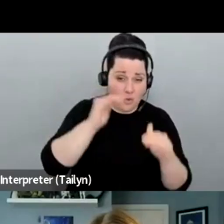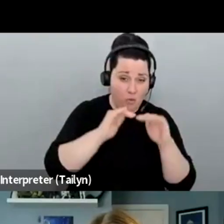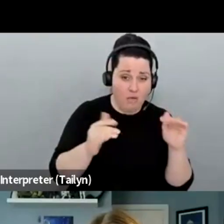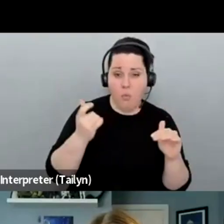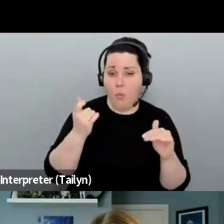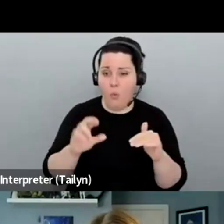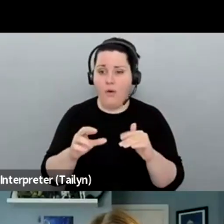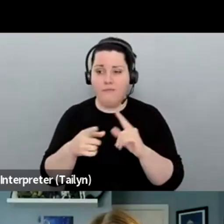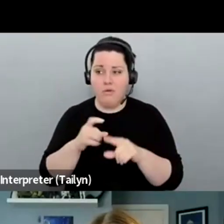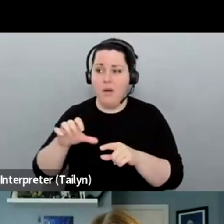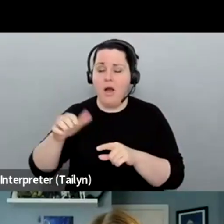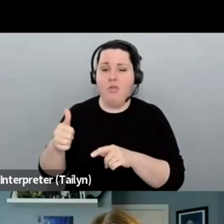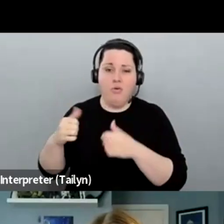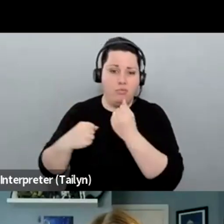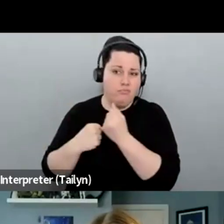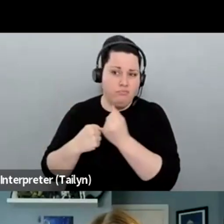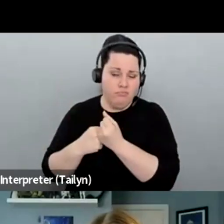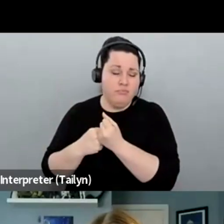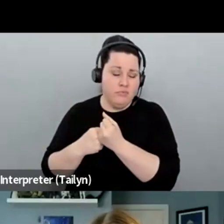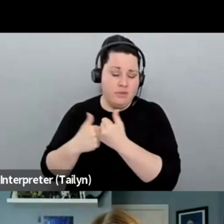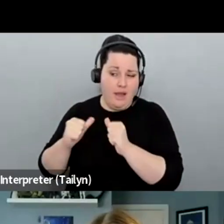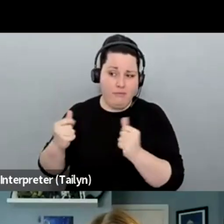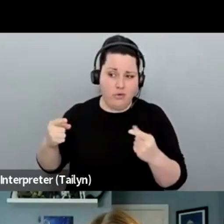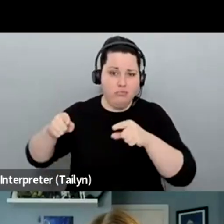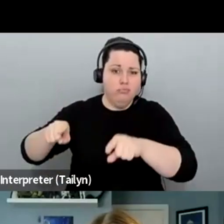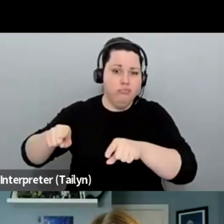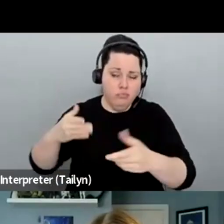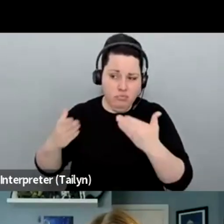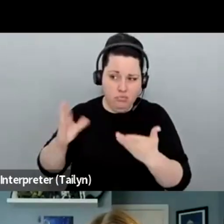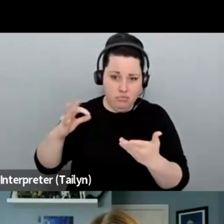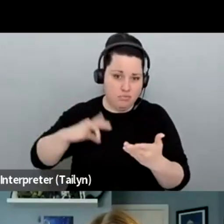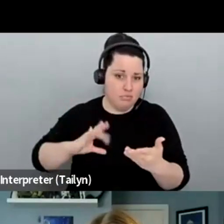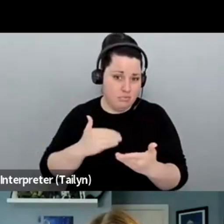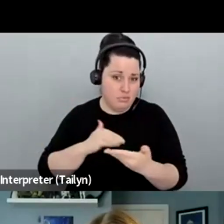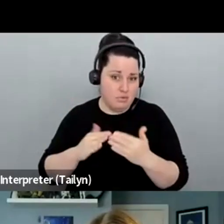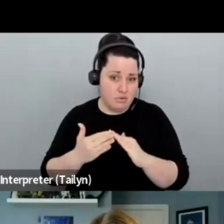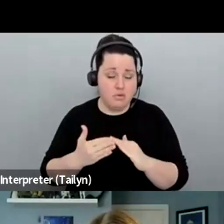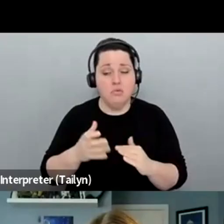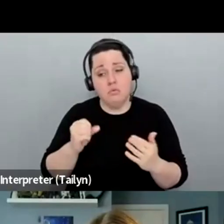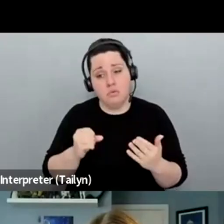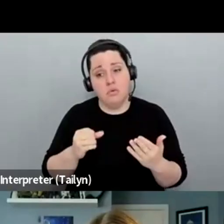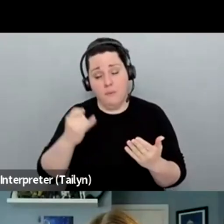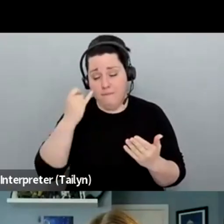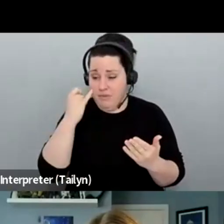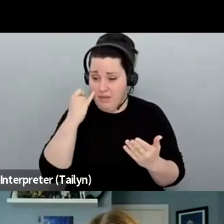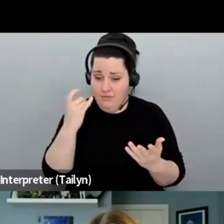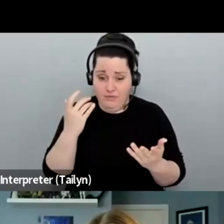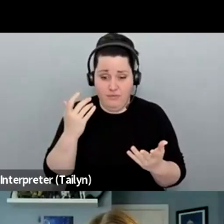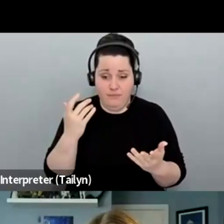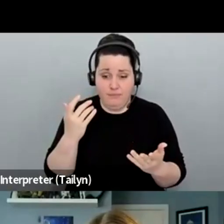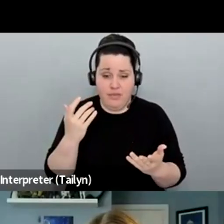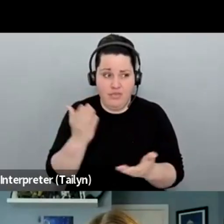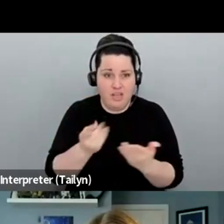from adjacent advocacy efforts that we know might be of interest to our community. So I will say with that, if there are things that are top